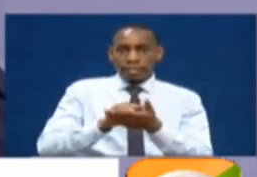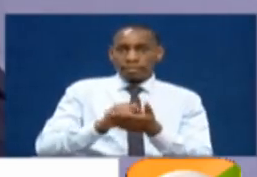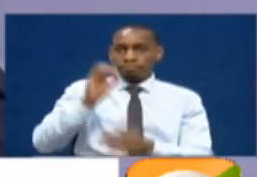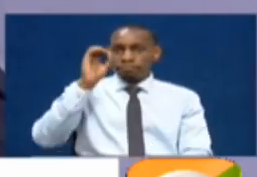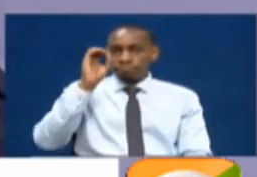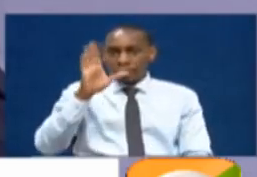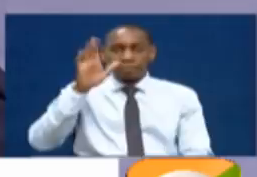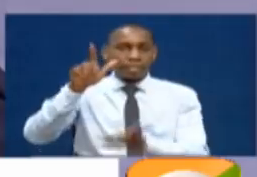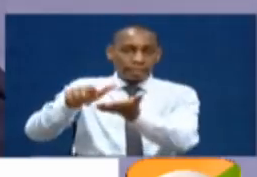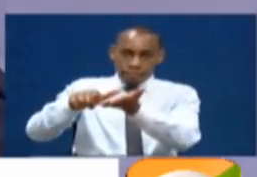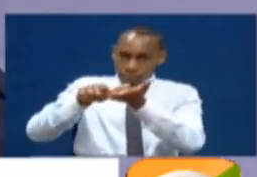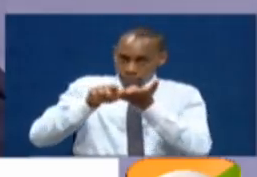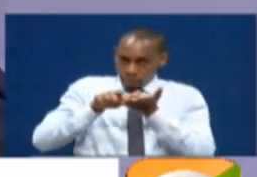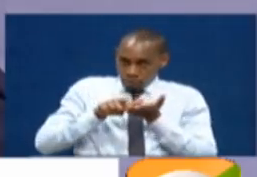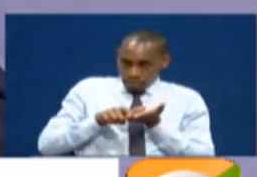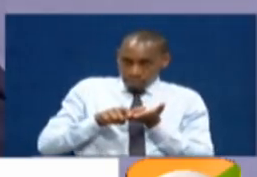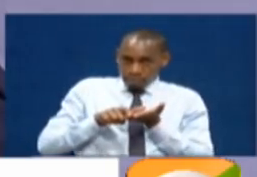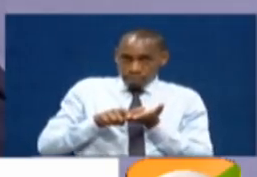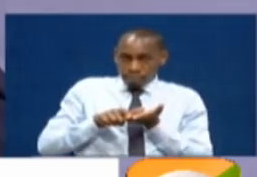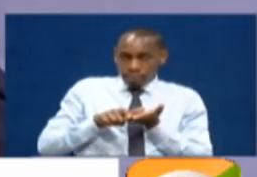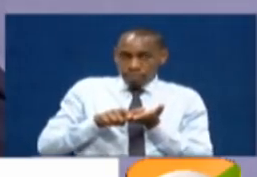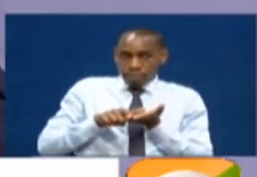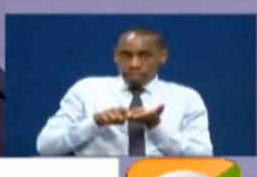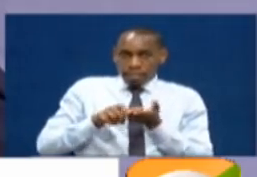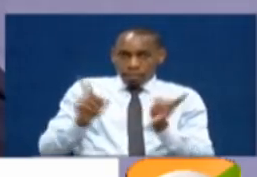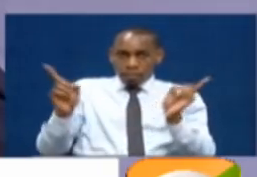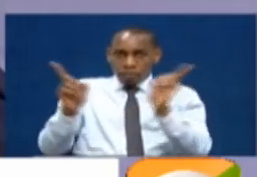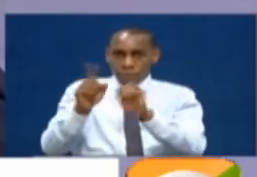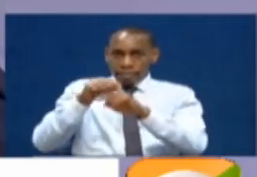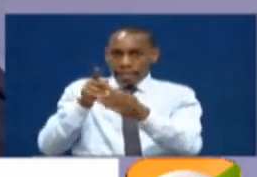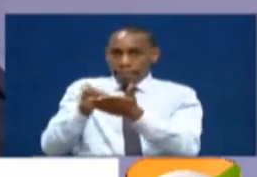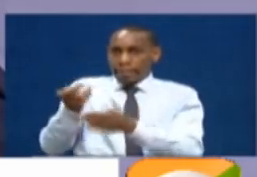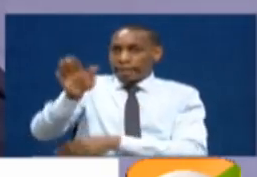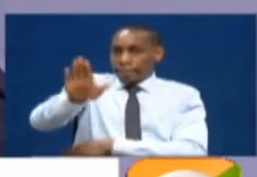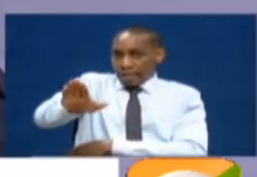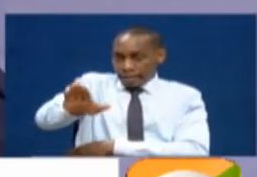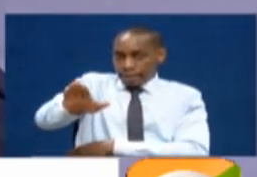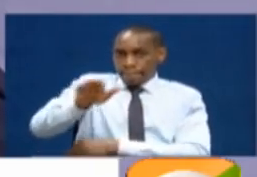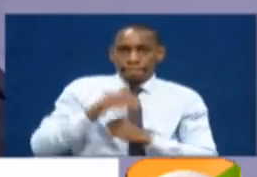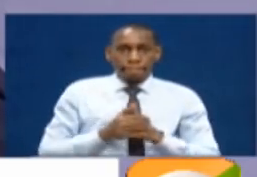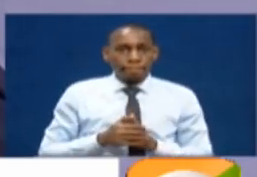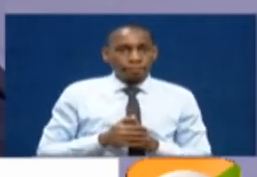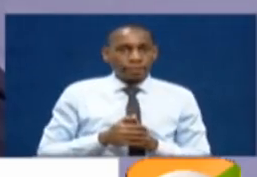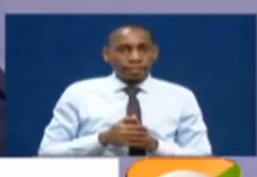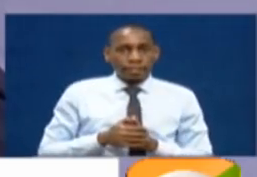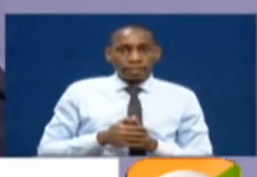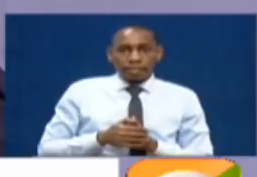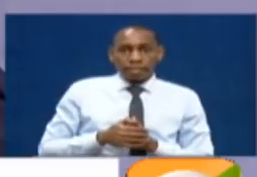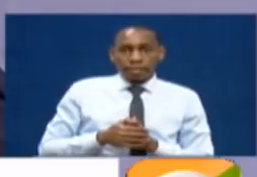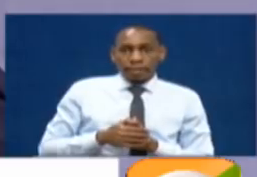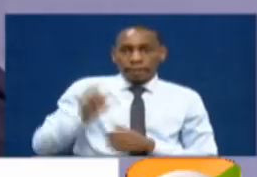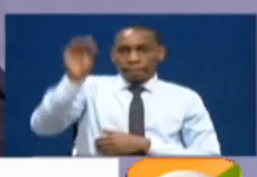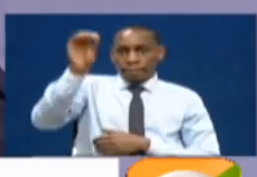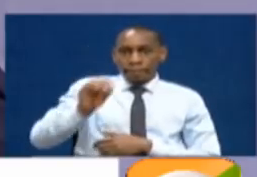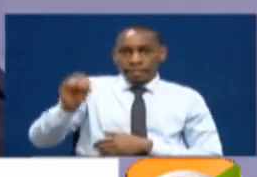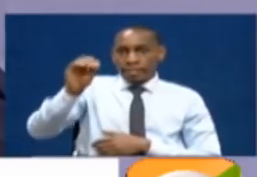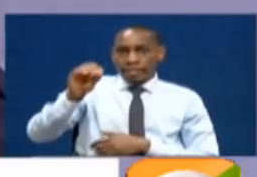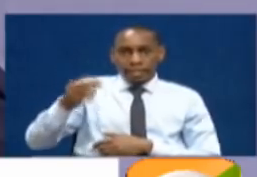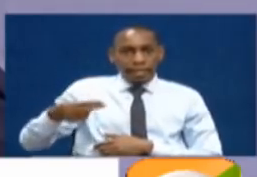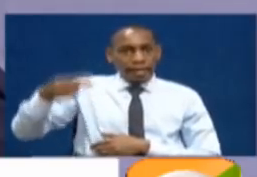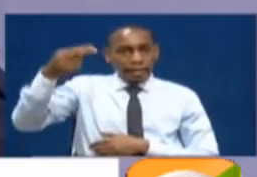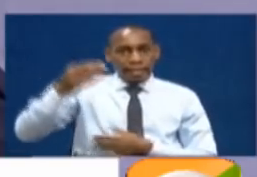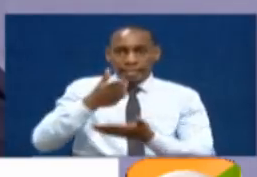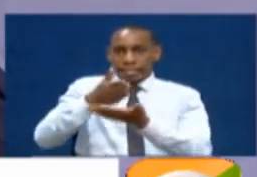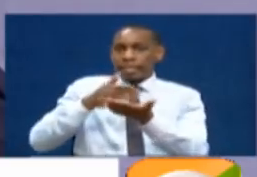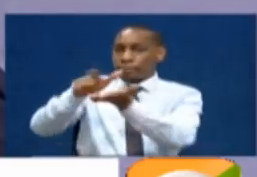loans, shorter repayment period, higher interest rates. So some of the